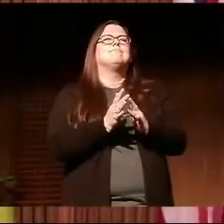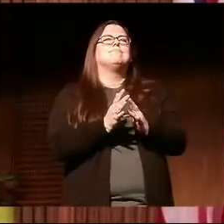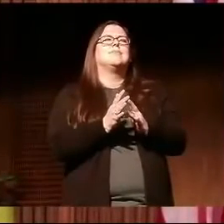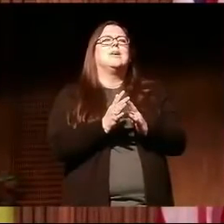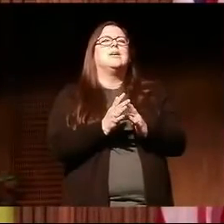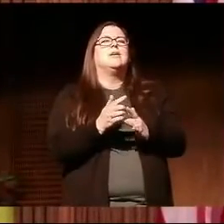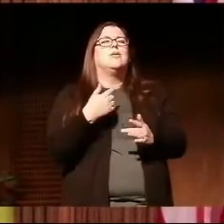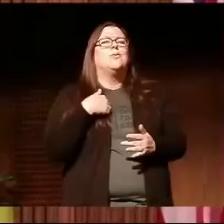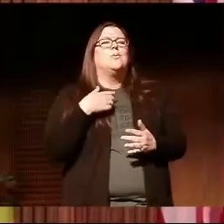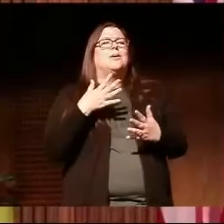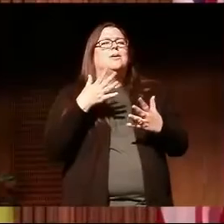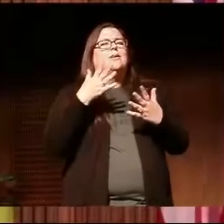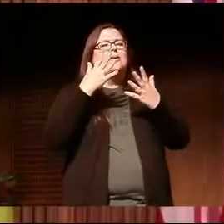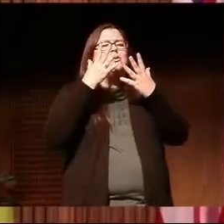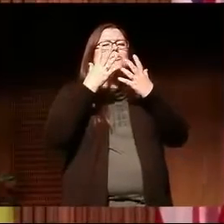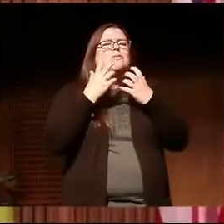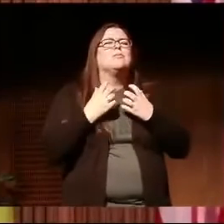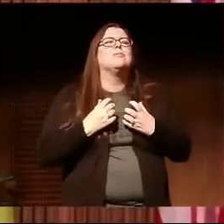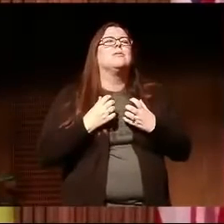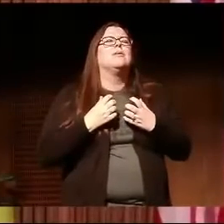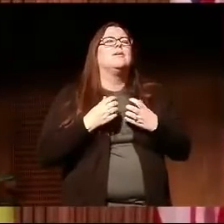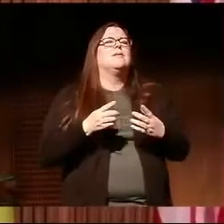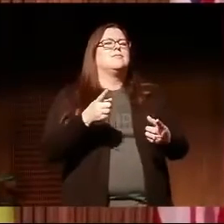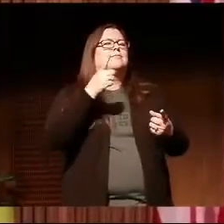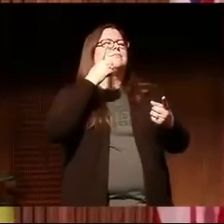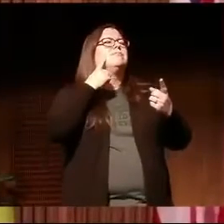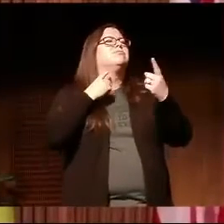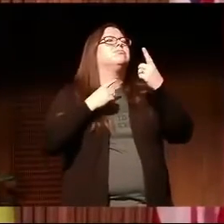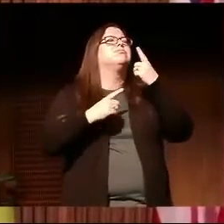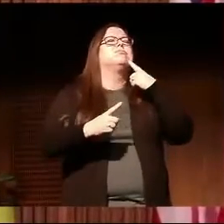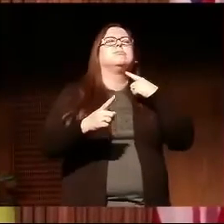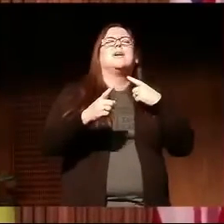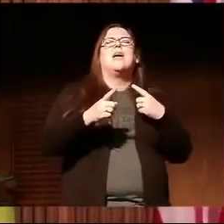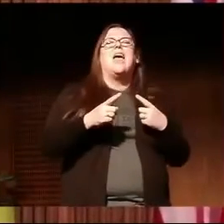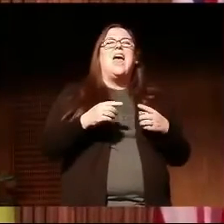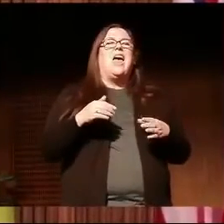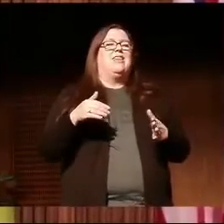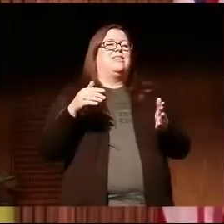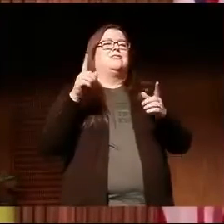We grieve and lament at the trials that we face in this world.